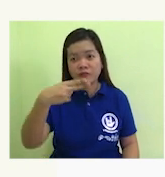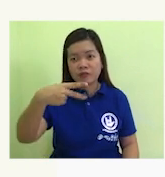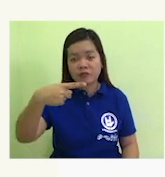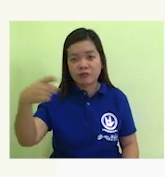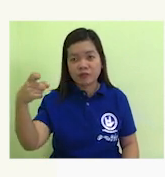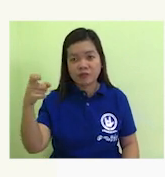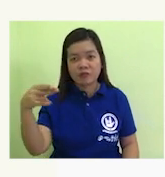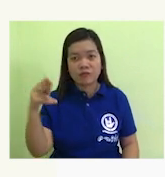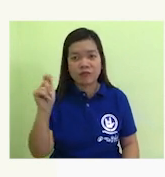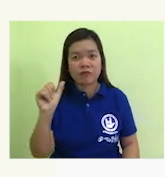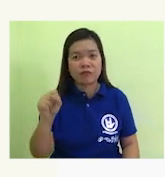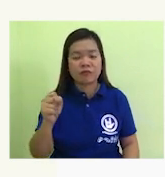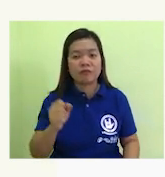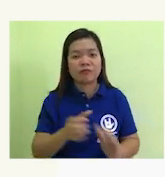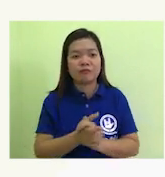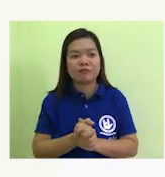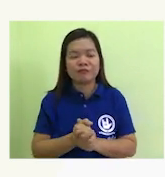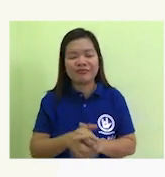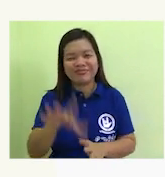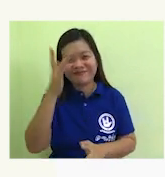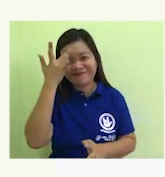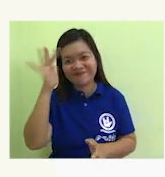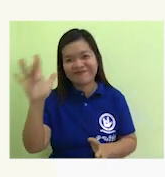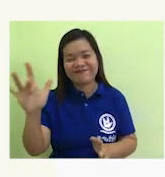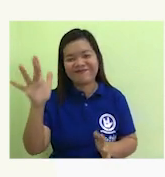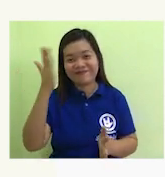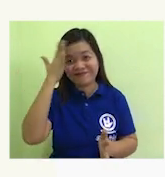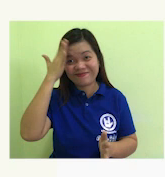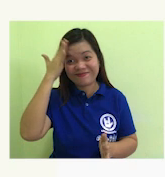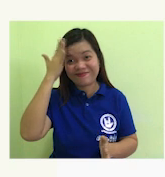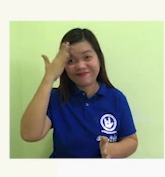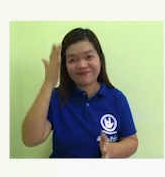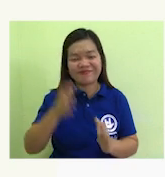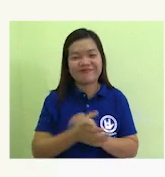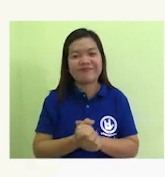hundredths. You have a sharp memory.